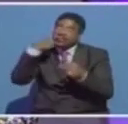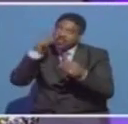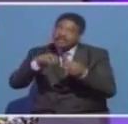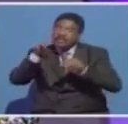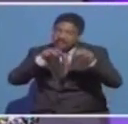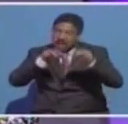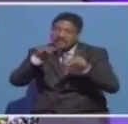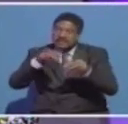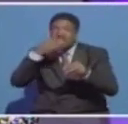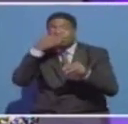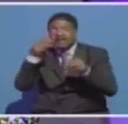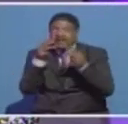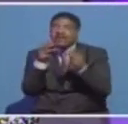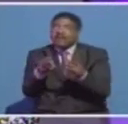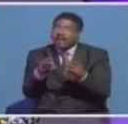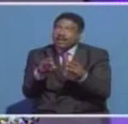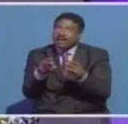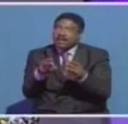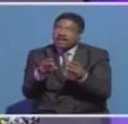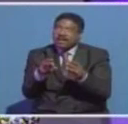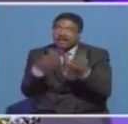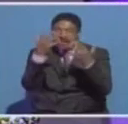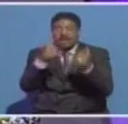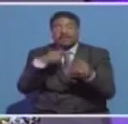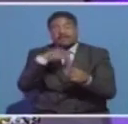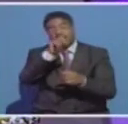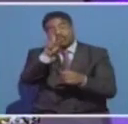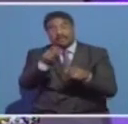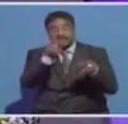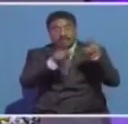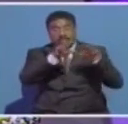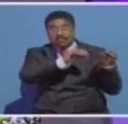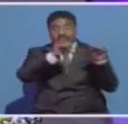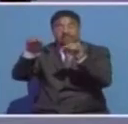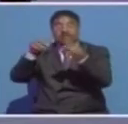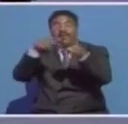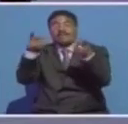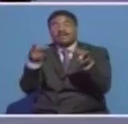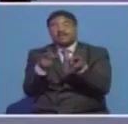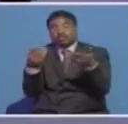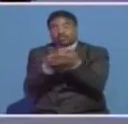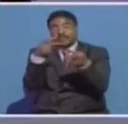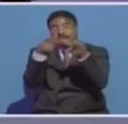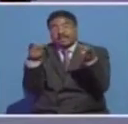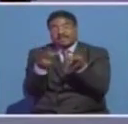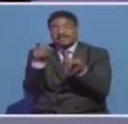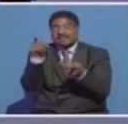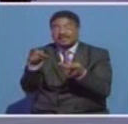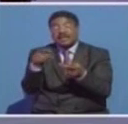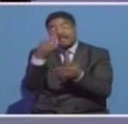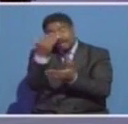and avoid the cost. Let's move to resettlement. I want you to deal with the issue of resettlement. It was a hot